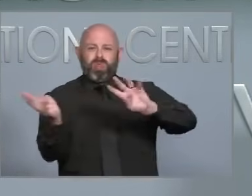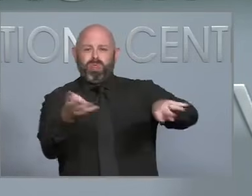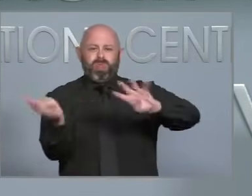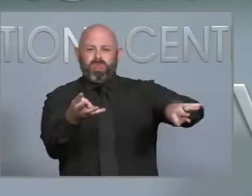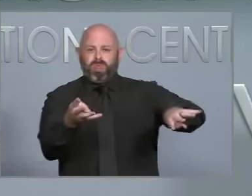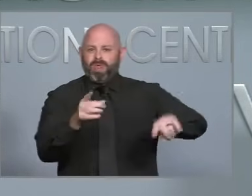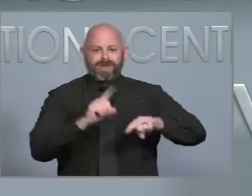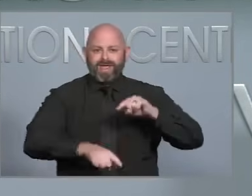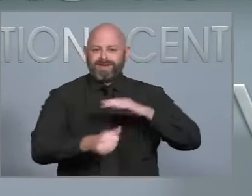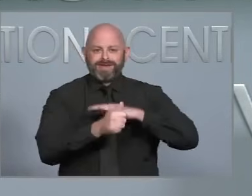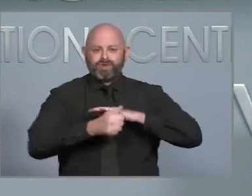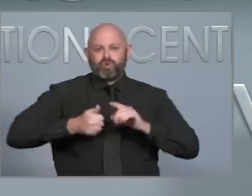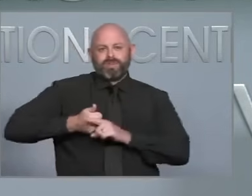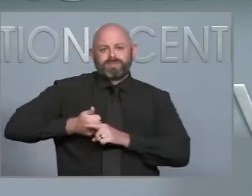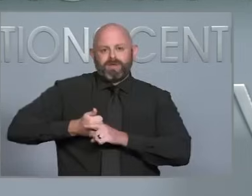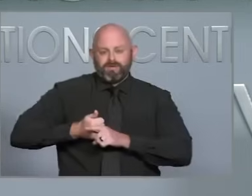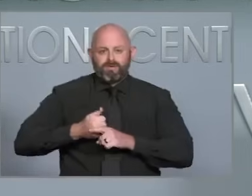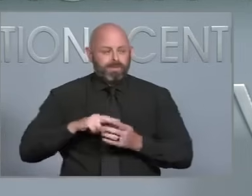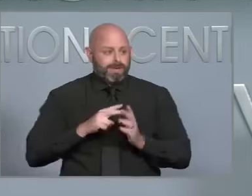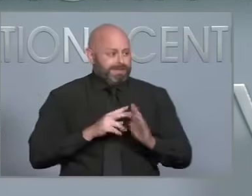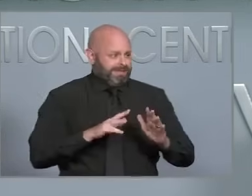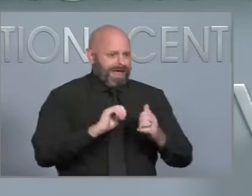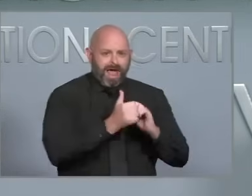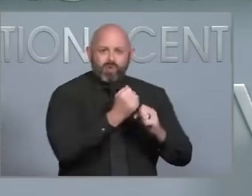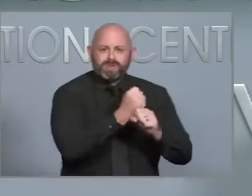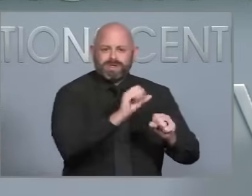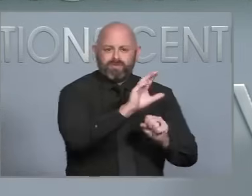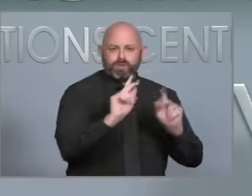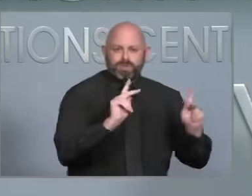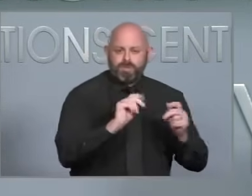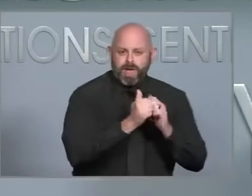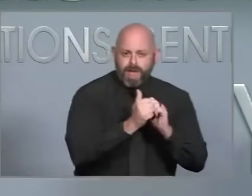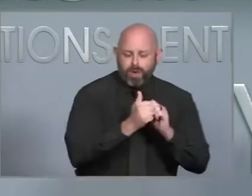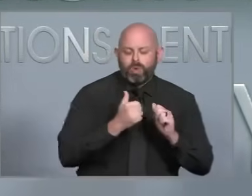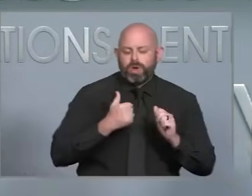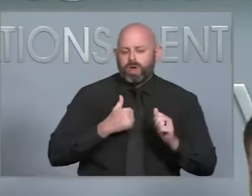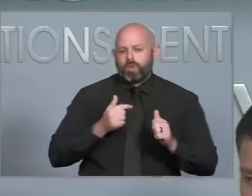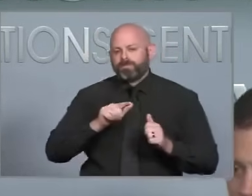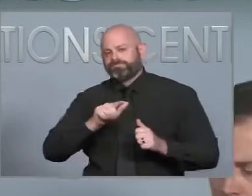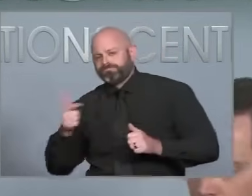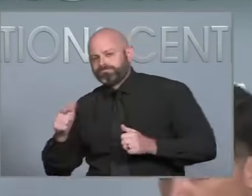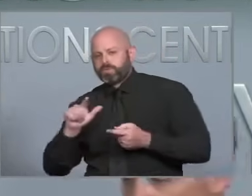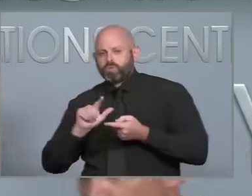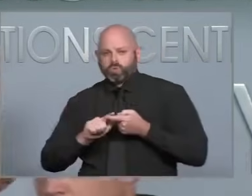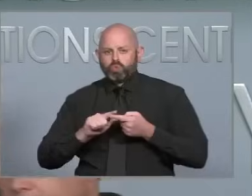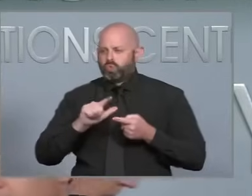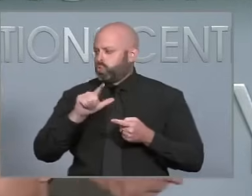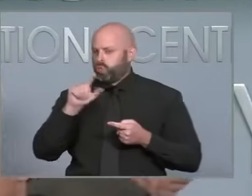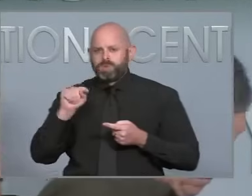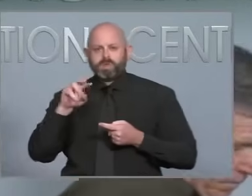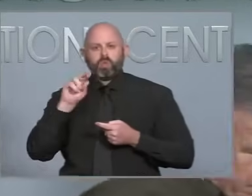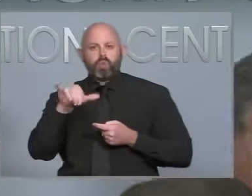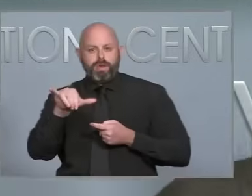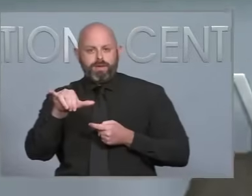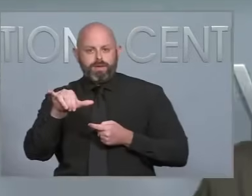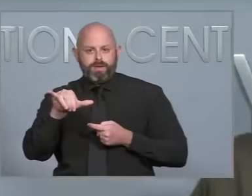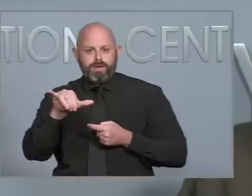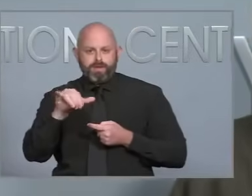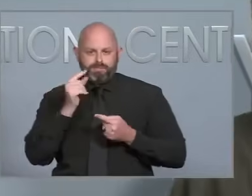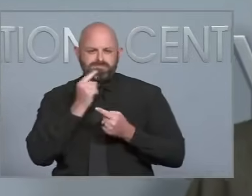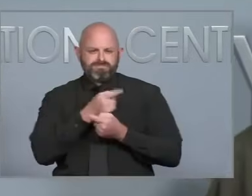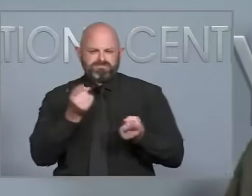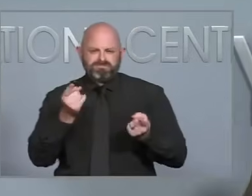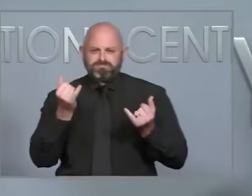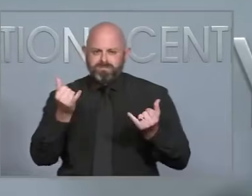themselves. I'll let Will Ray address that specifically. Thank you, sir.